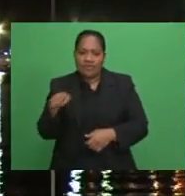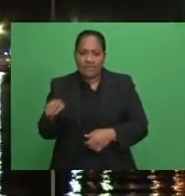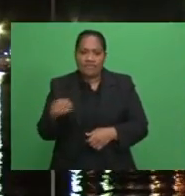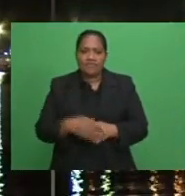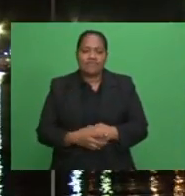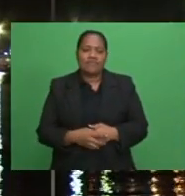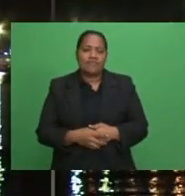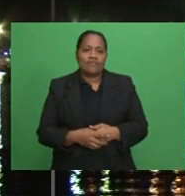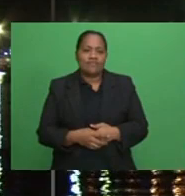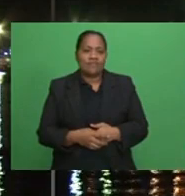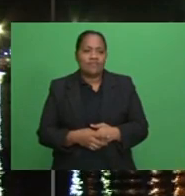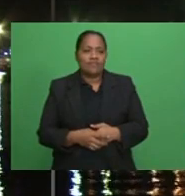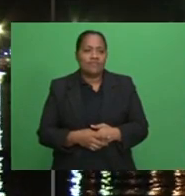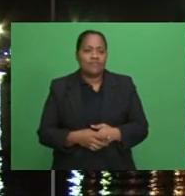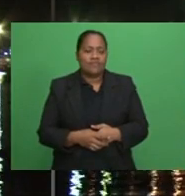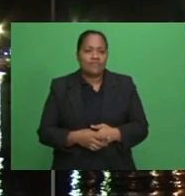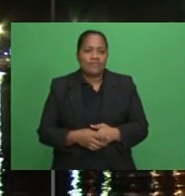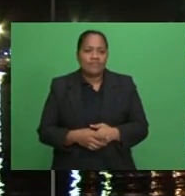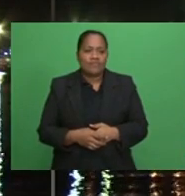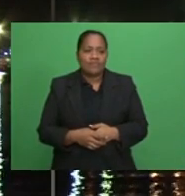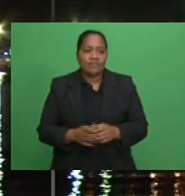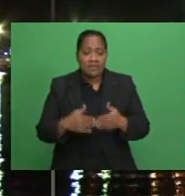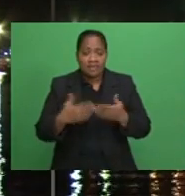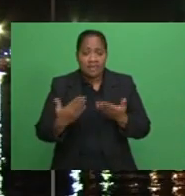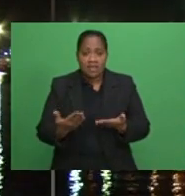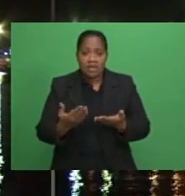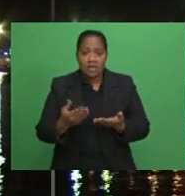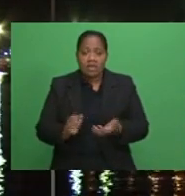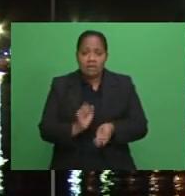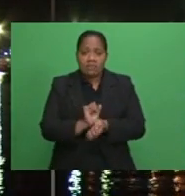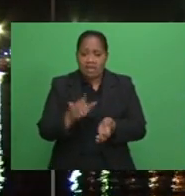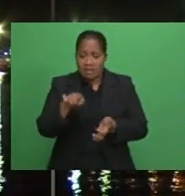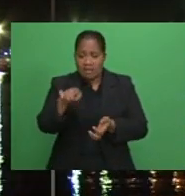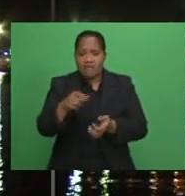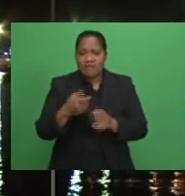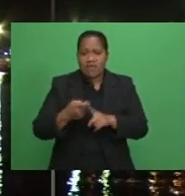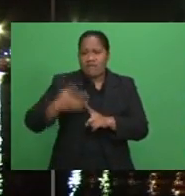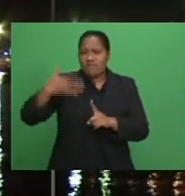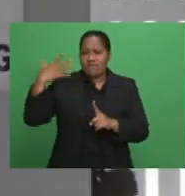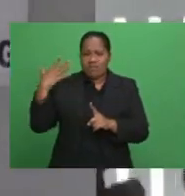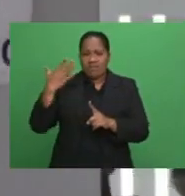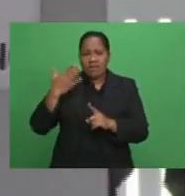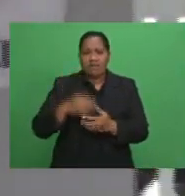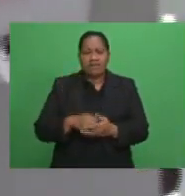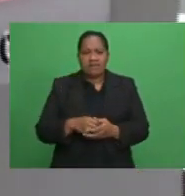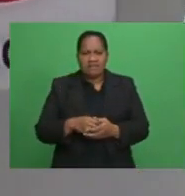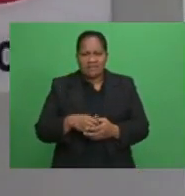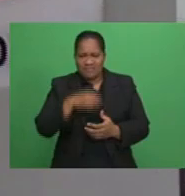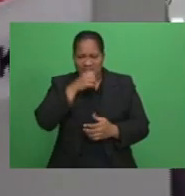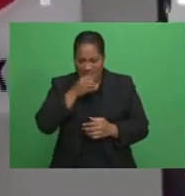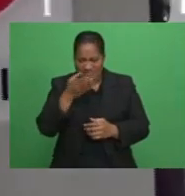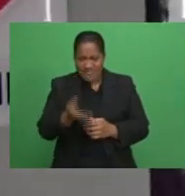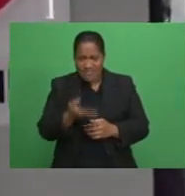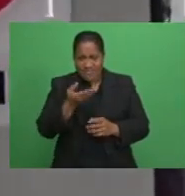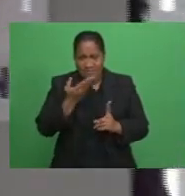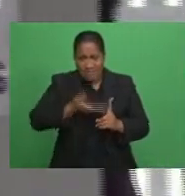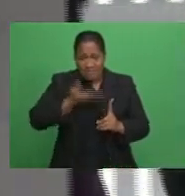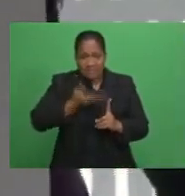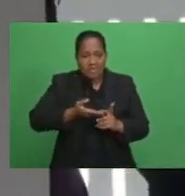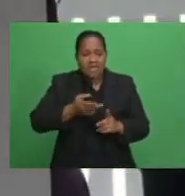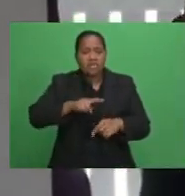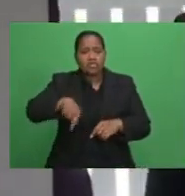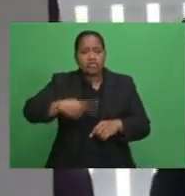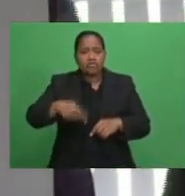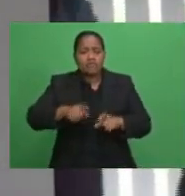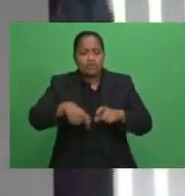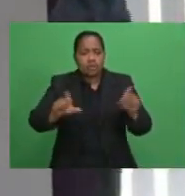Bail has been extended for former Fijian Holdings Limited Chief Executive Norzab Farid. Farid appeared in the Suva Magistrates Court this morning, charged